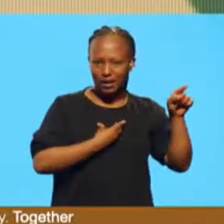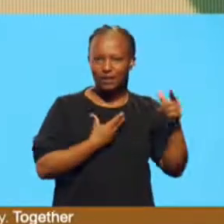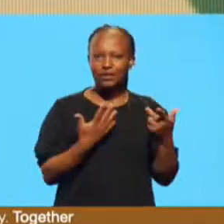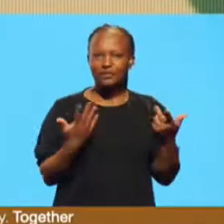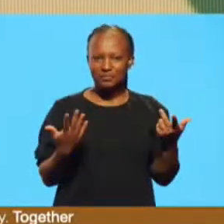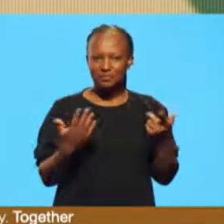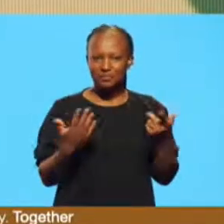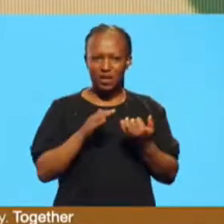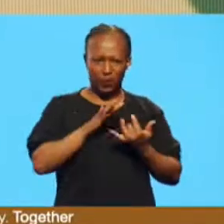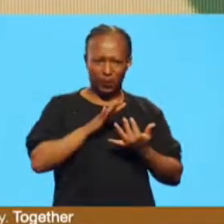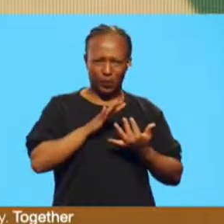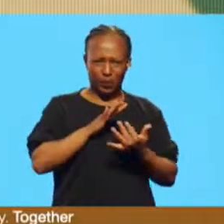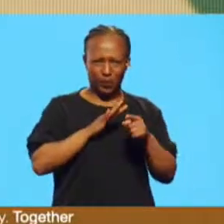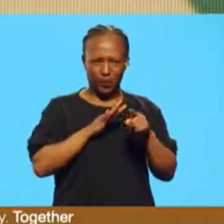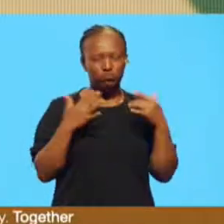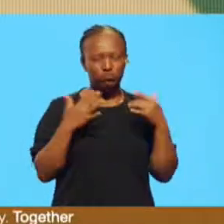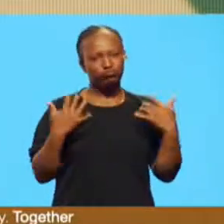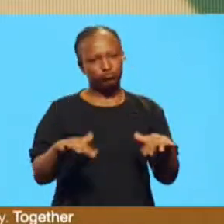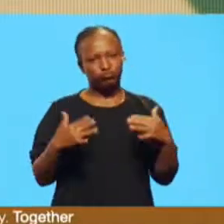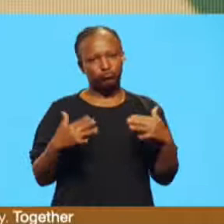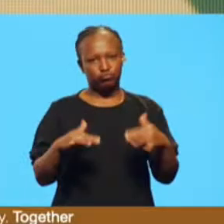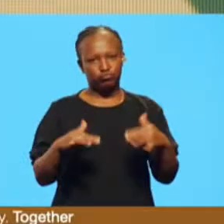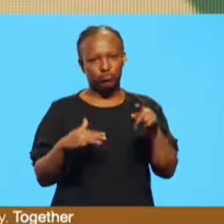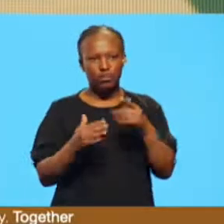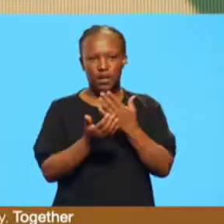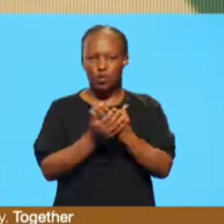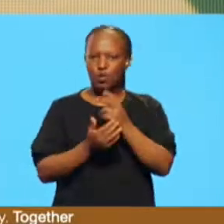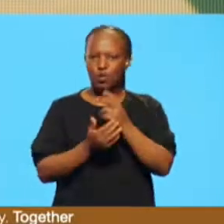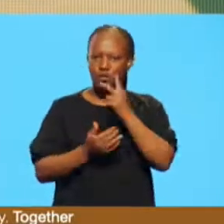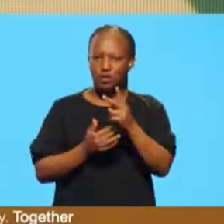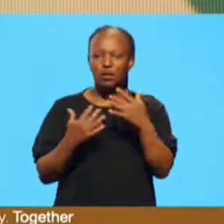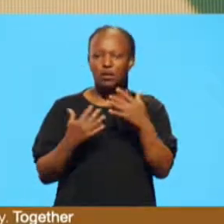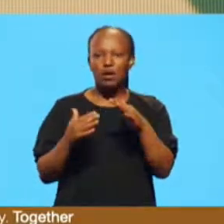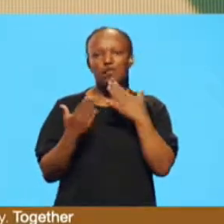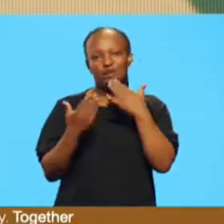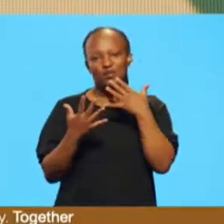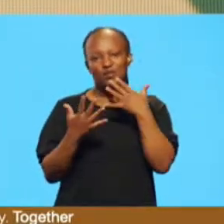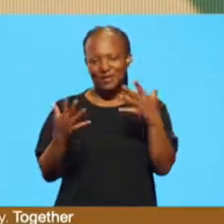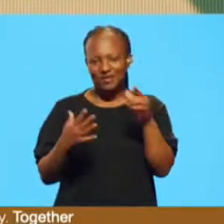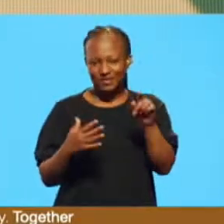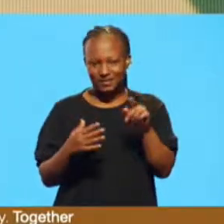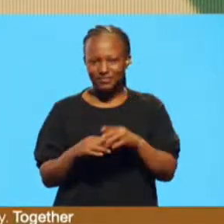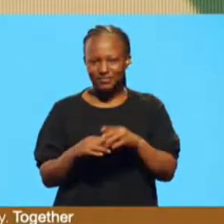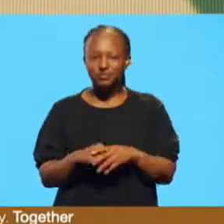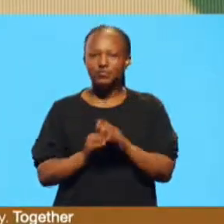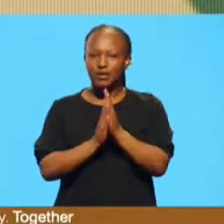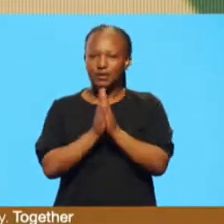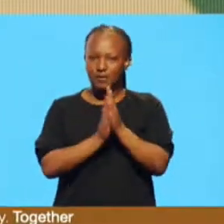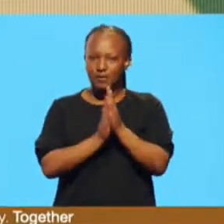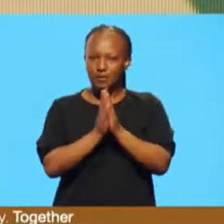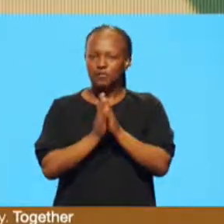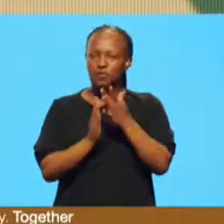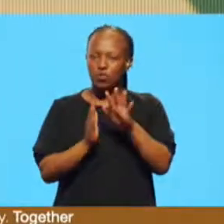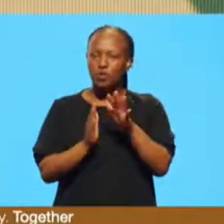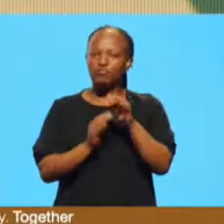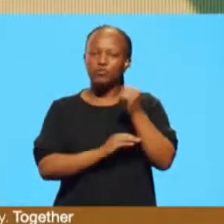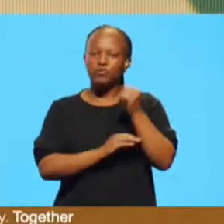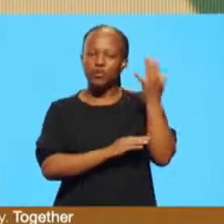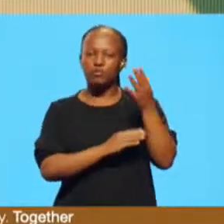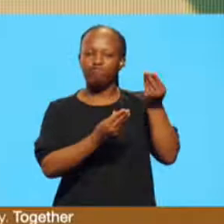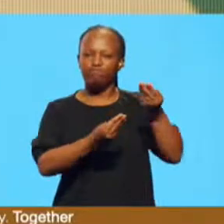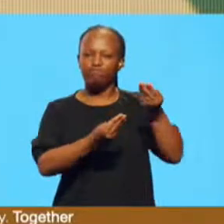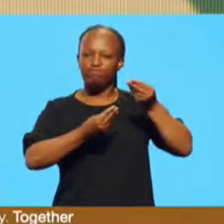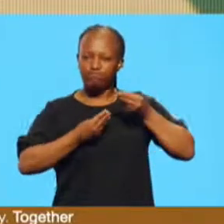and the passion that was oozing, that's I could tell. And thank you so much for that. And we're looking forward to receive your presentation.